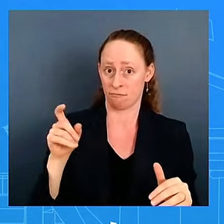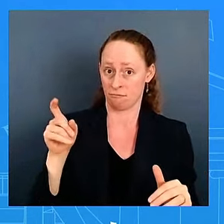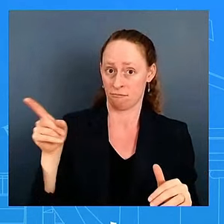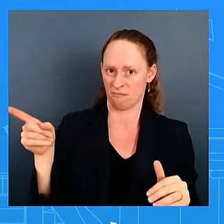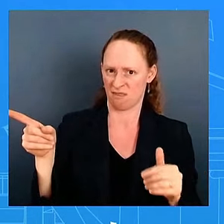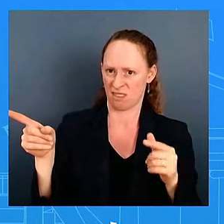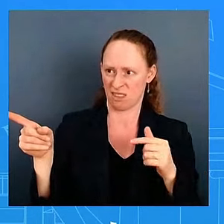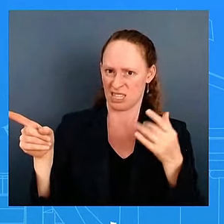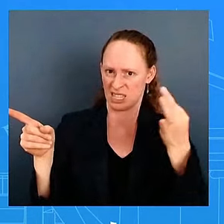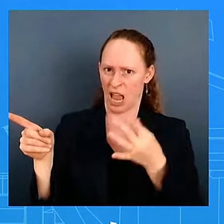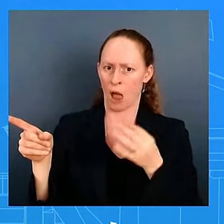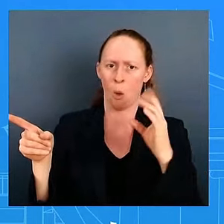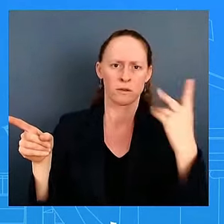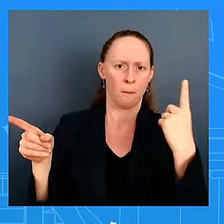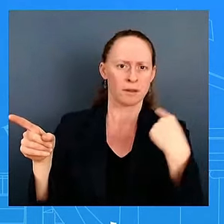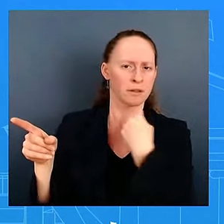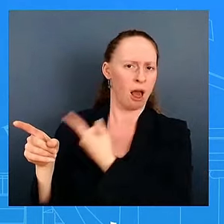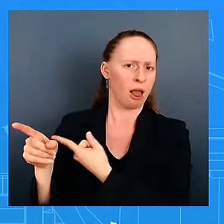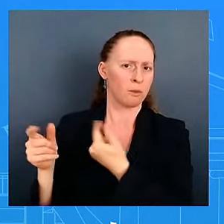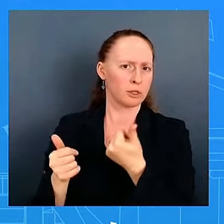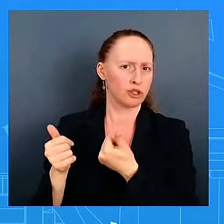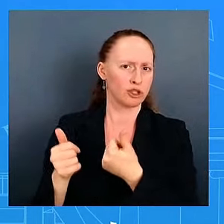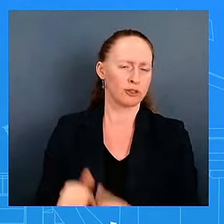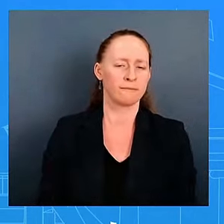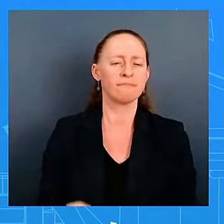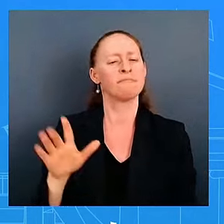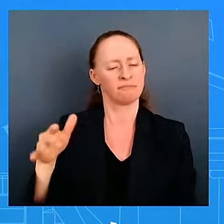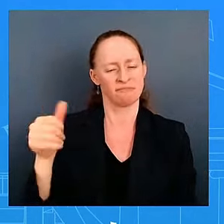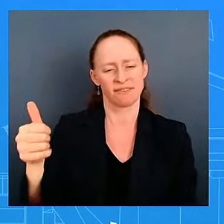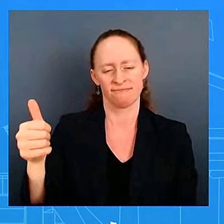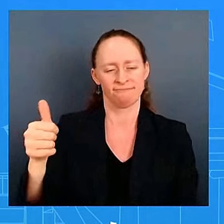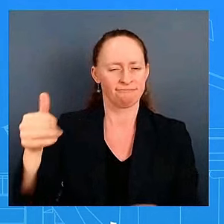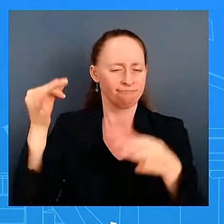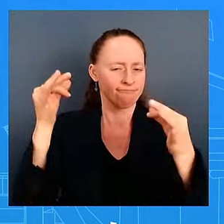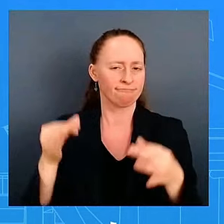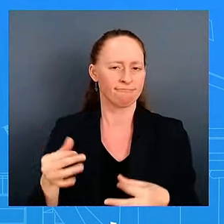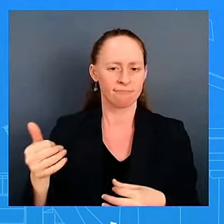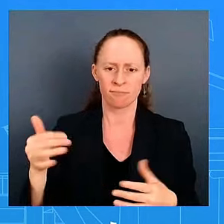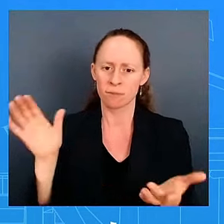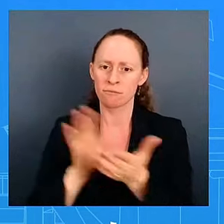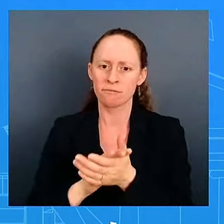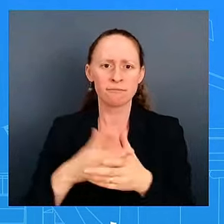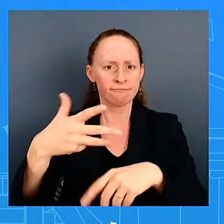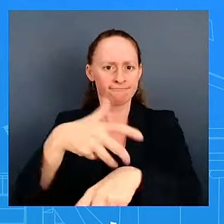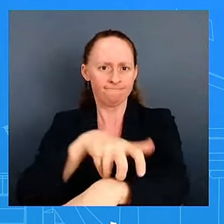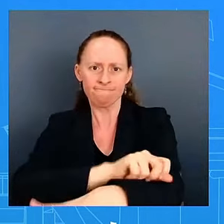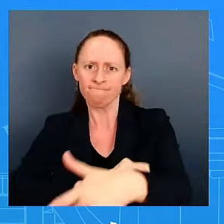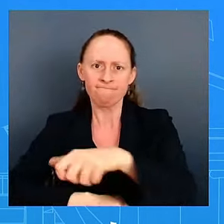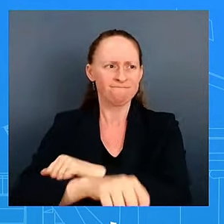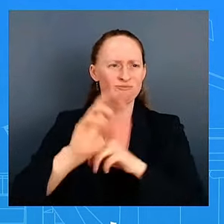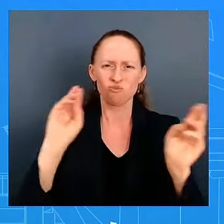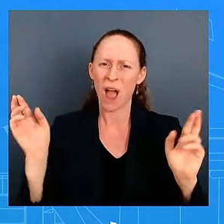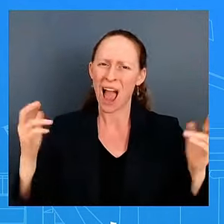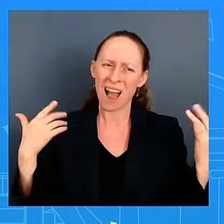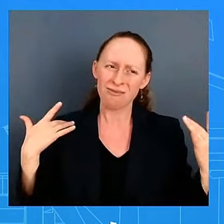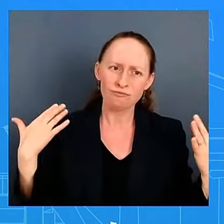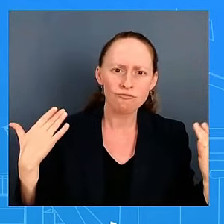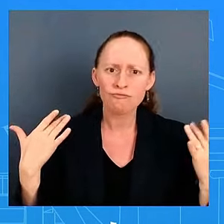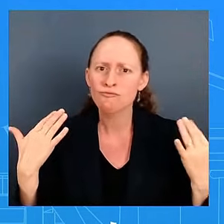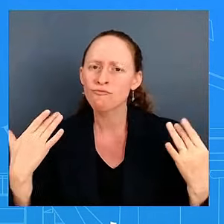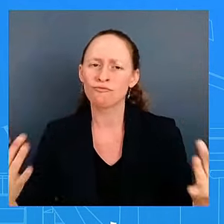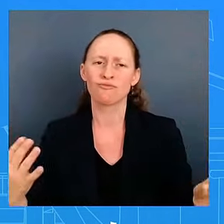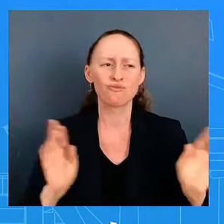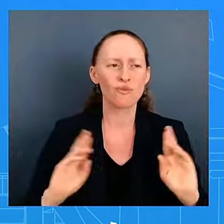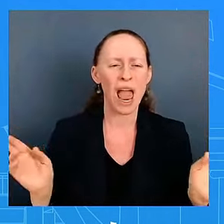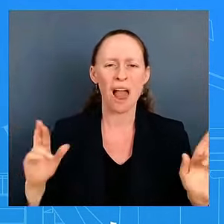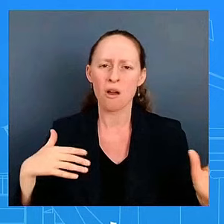on fire. He's ready to go. And he wants to get out there and continue to show that he